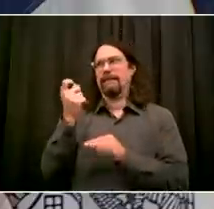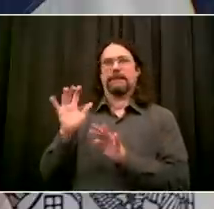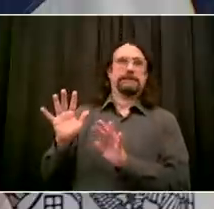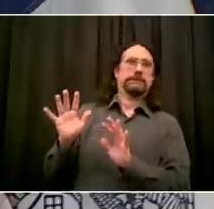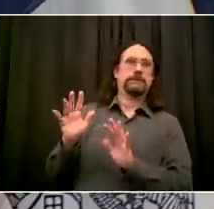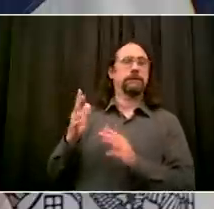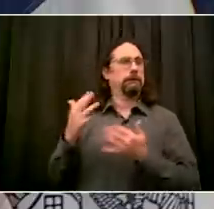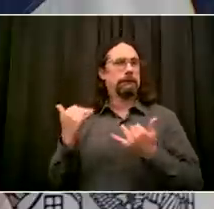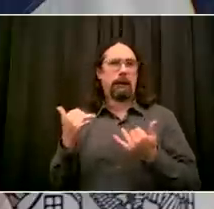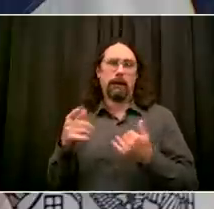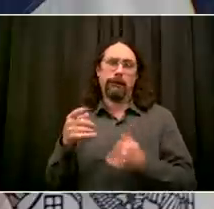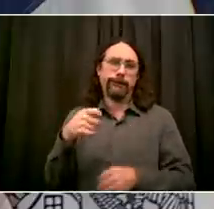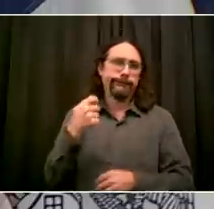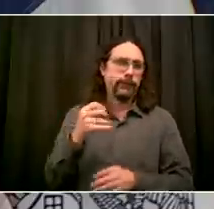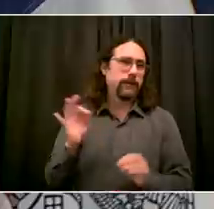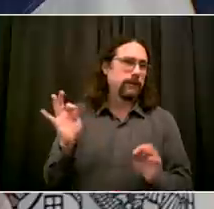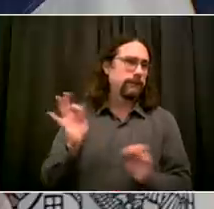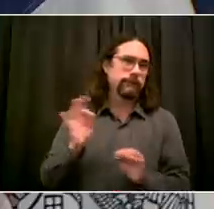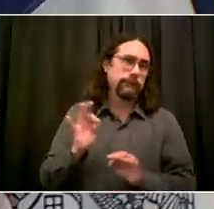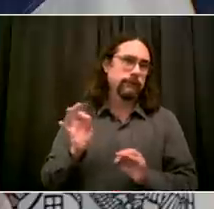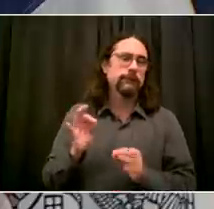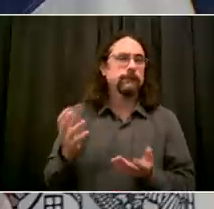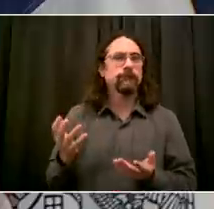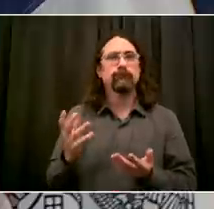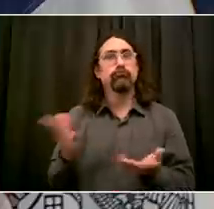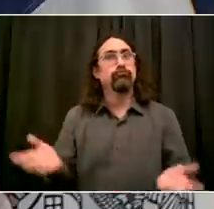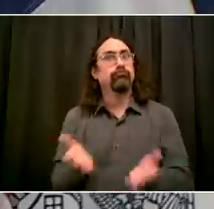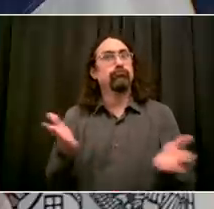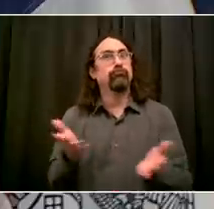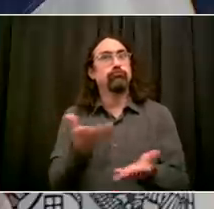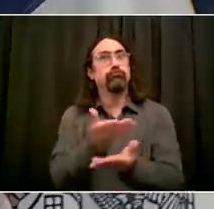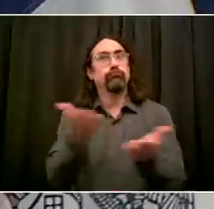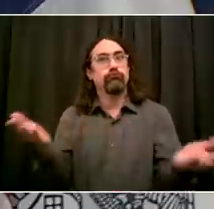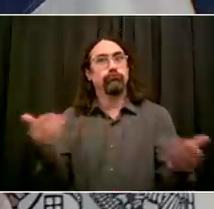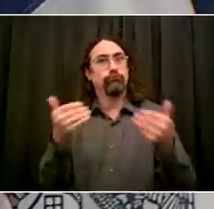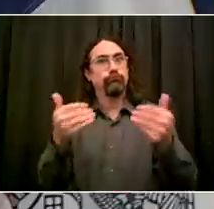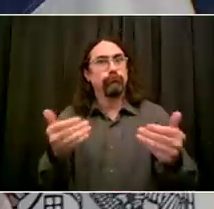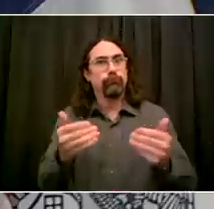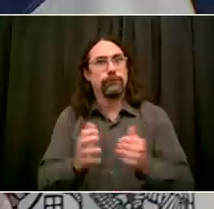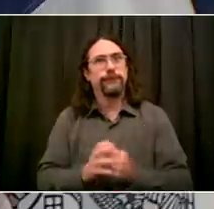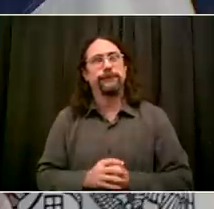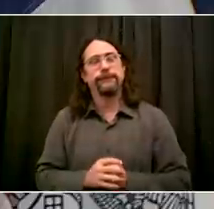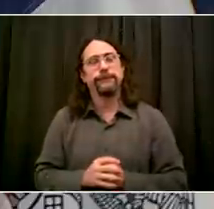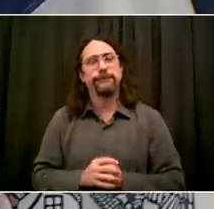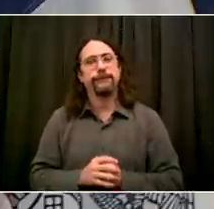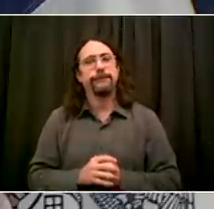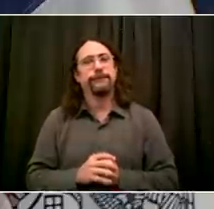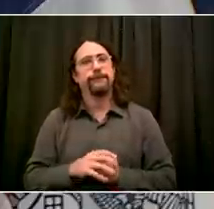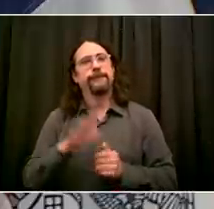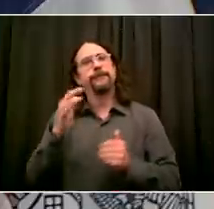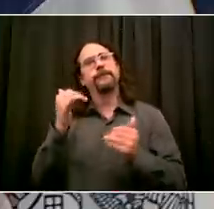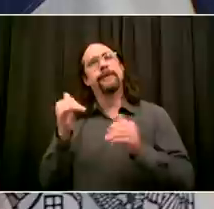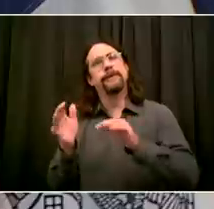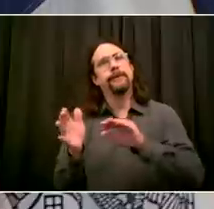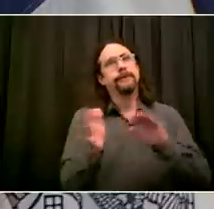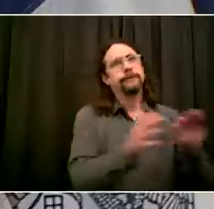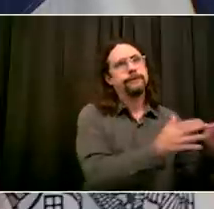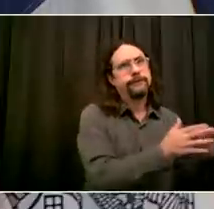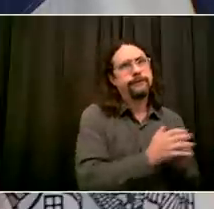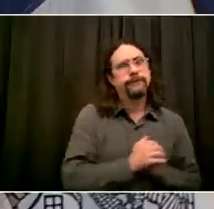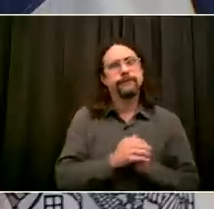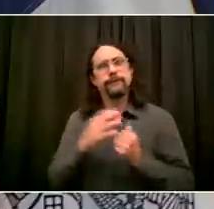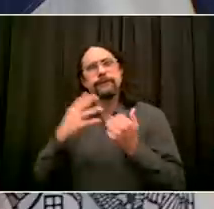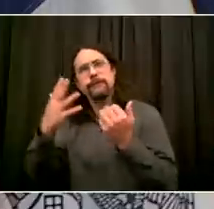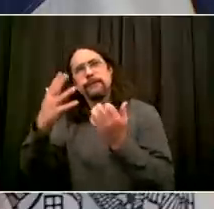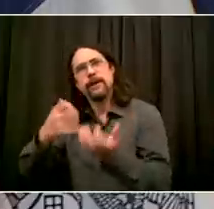we're talking about schools, let's talk about what we need to do to make sure that kids continue to be educated during this pandemic. Now